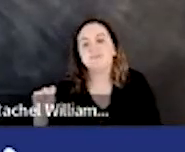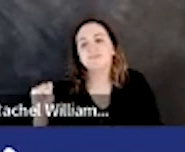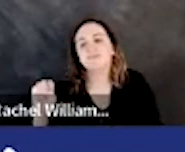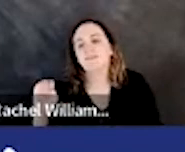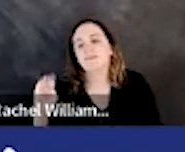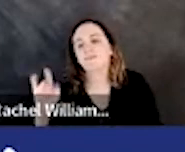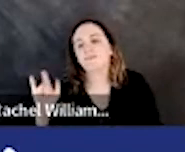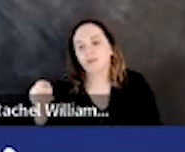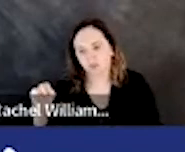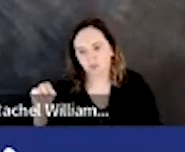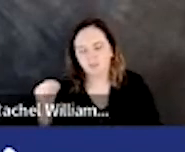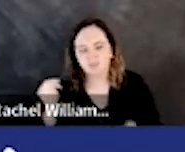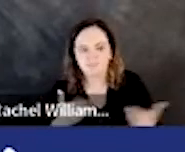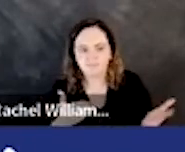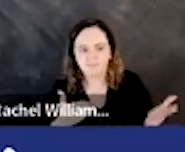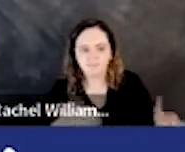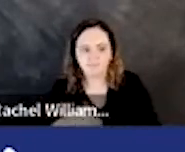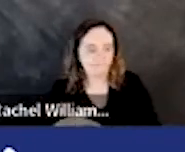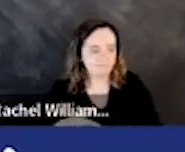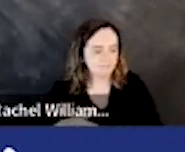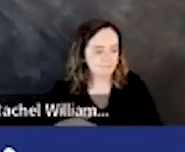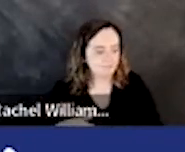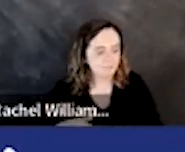Sebastian Bacheri.